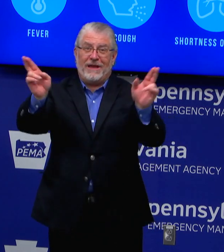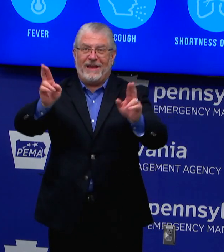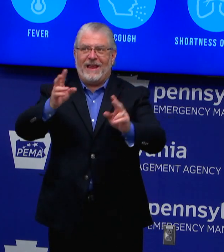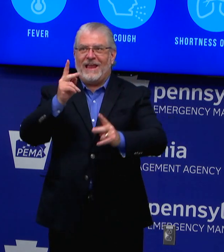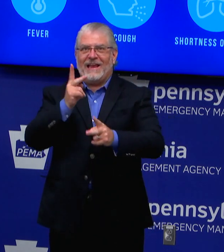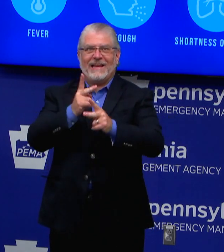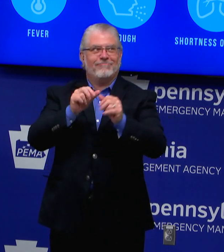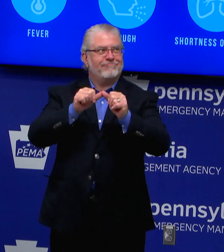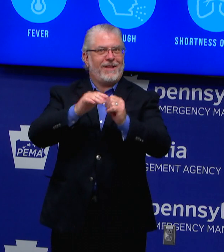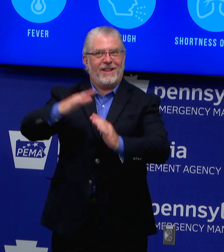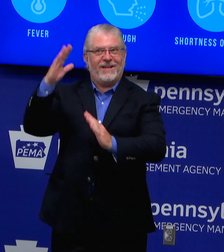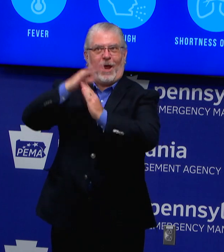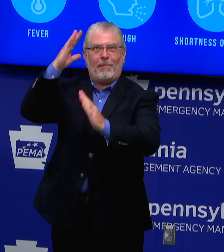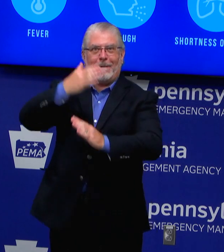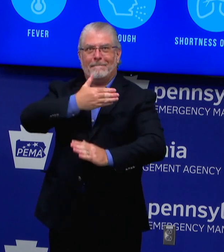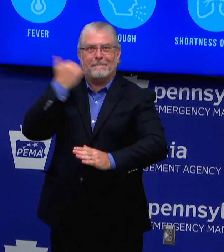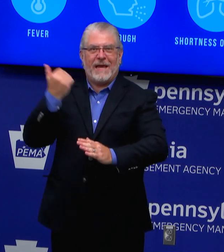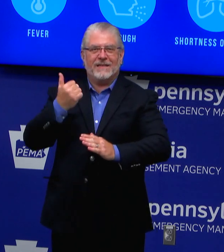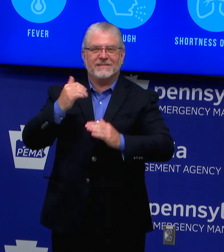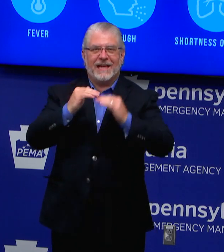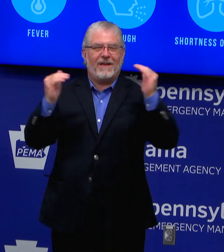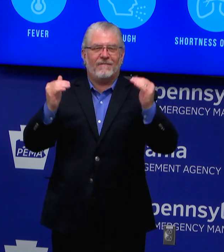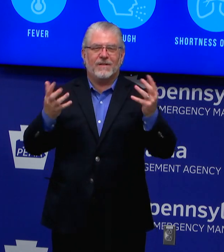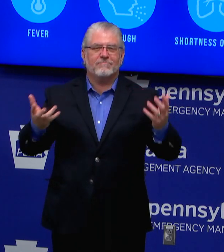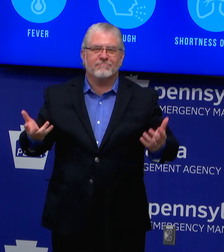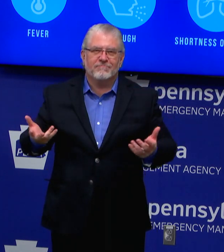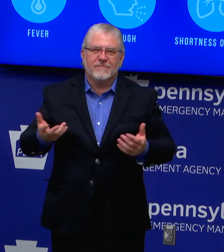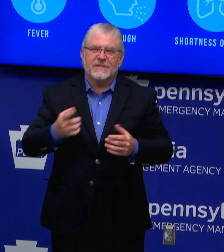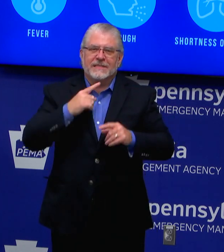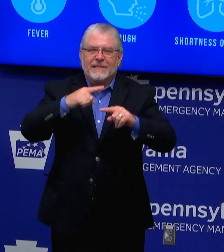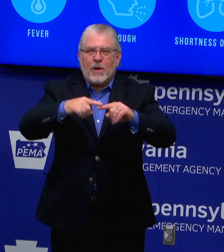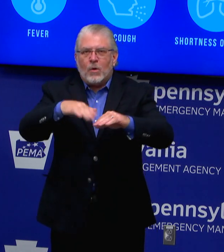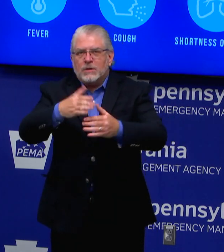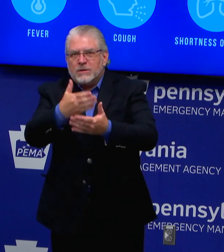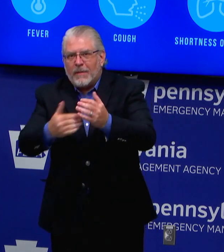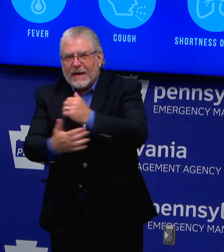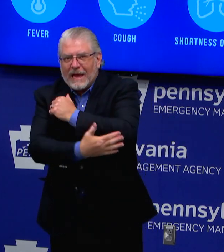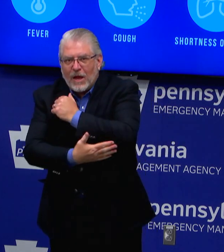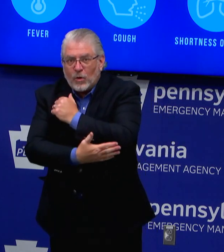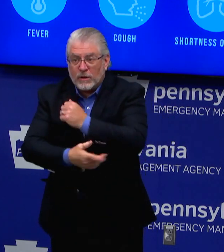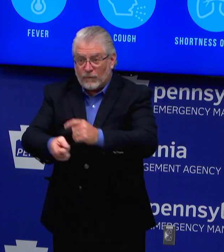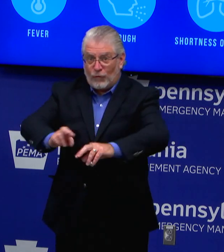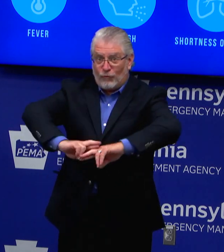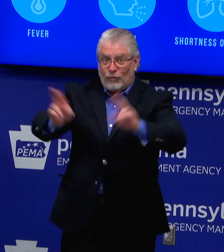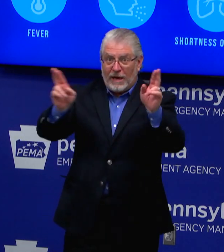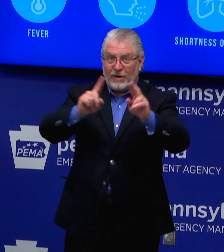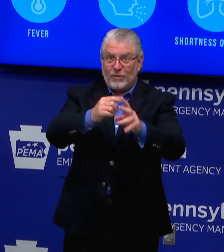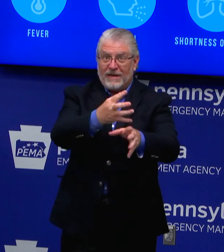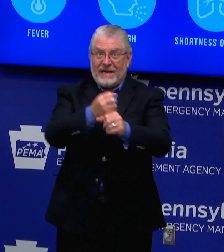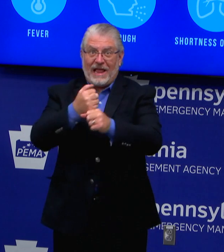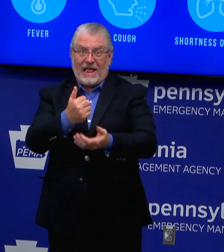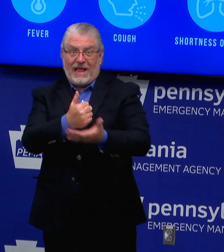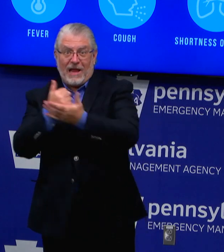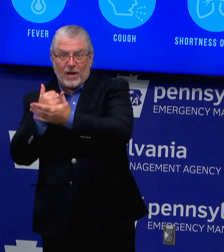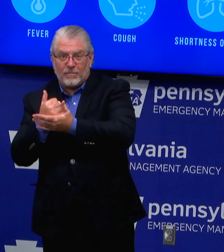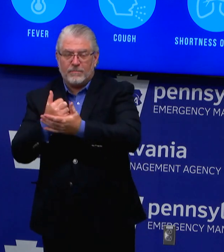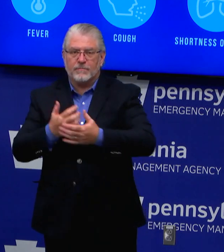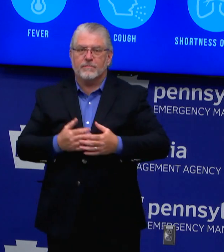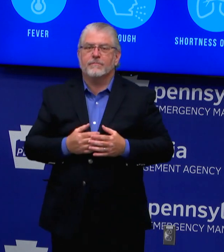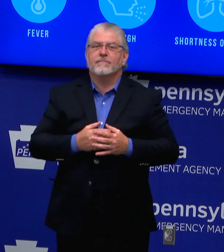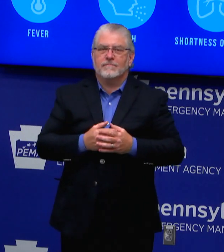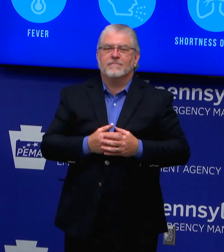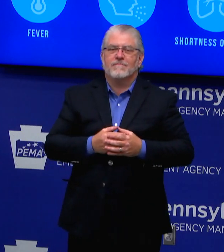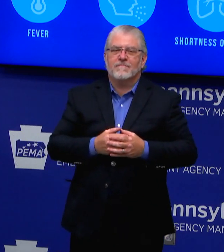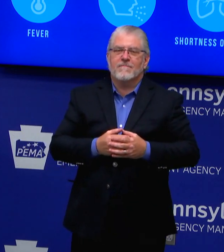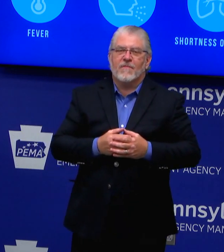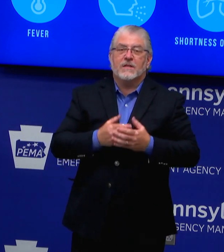what actually the county agencies are there for as well. And we've seen them do some tremendous work where they've stepped in to be able to provide some